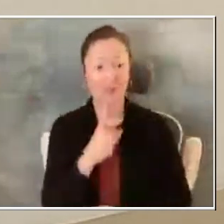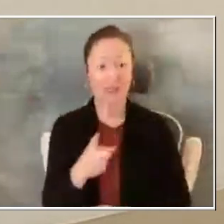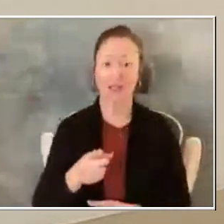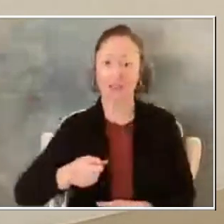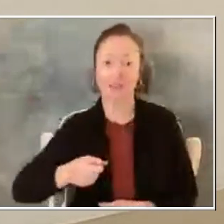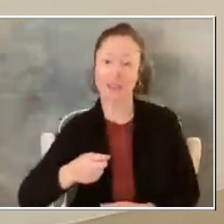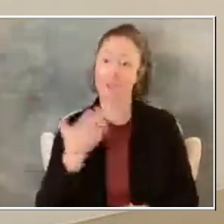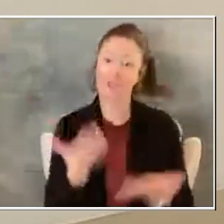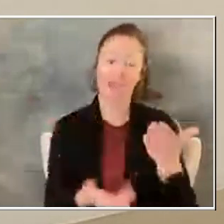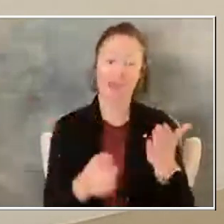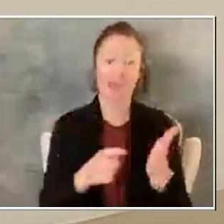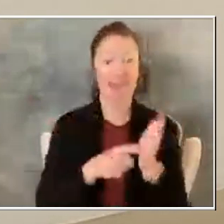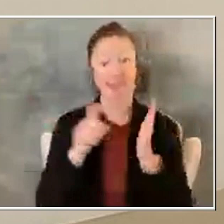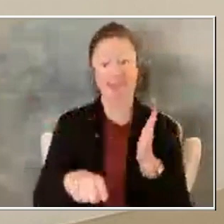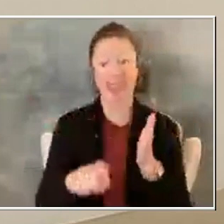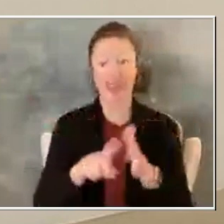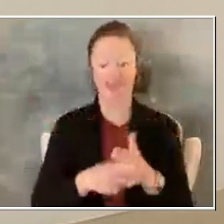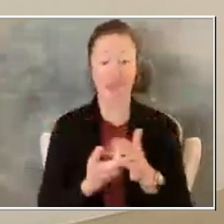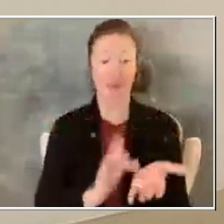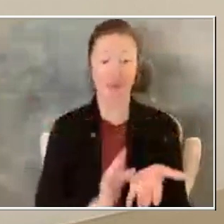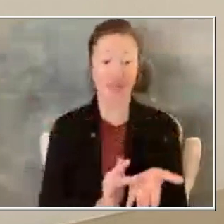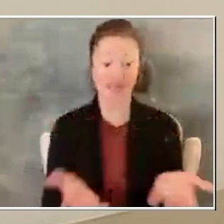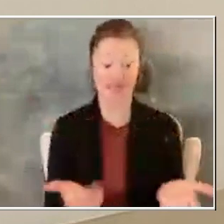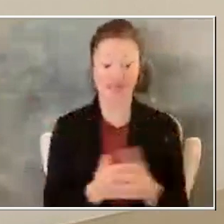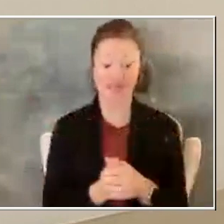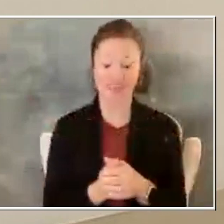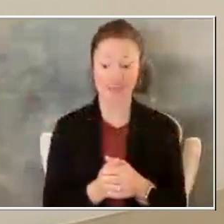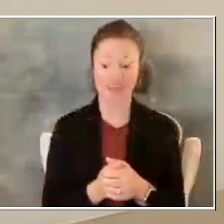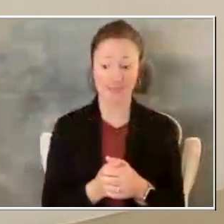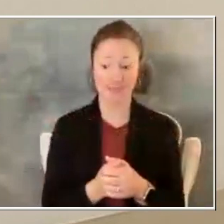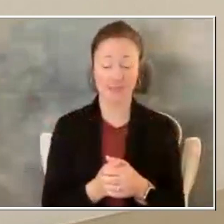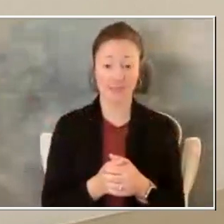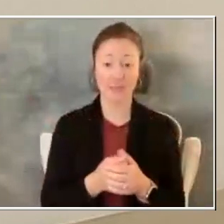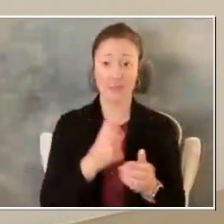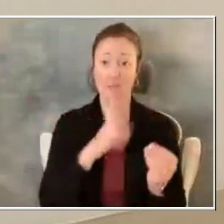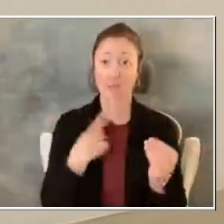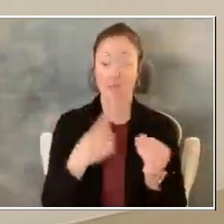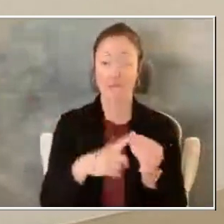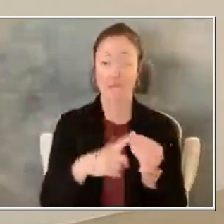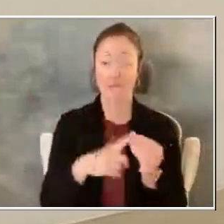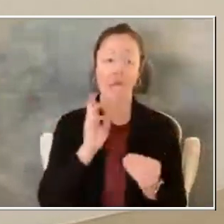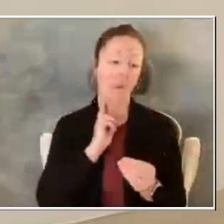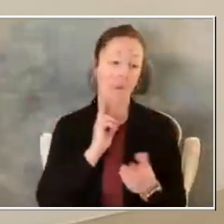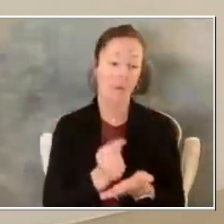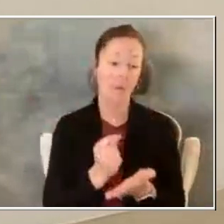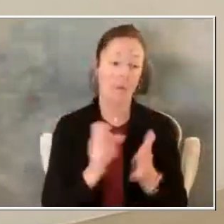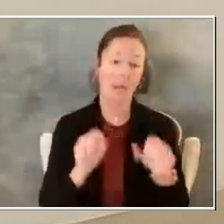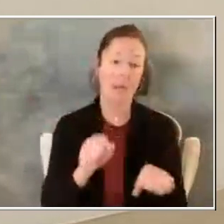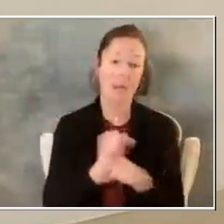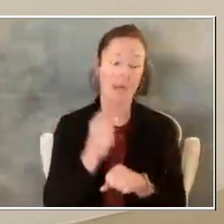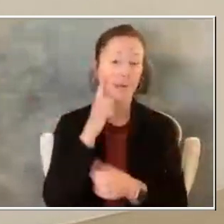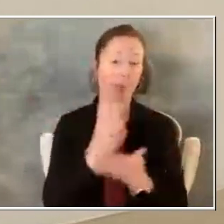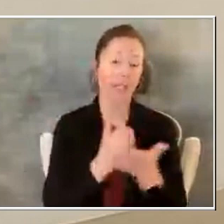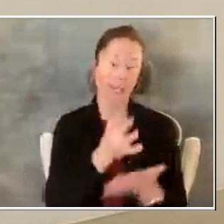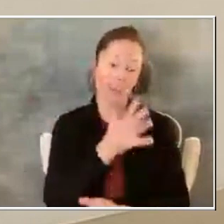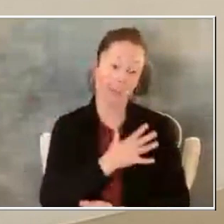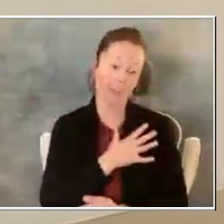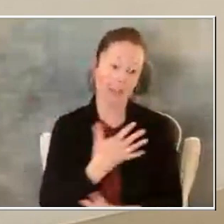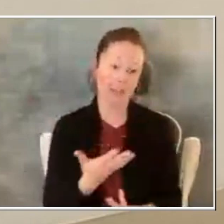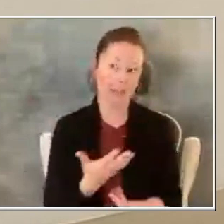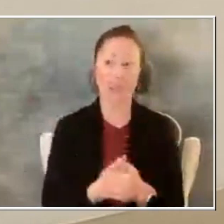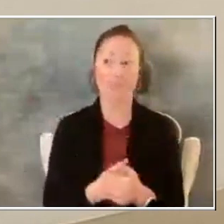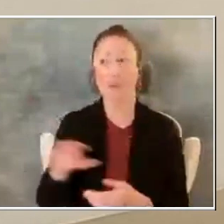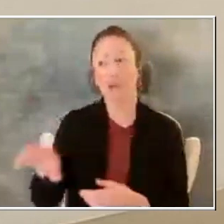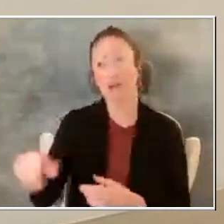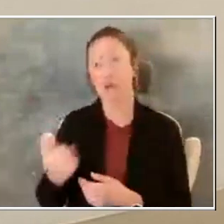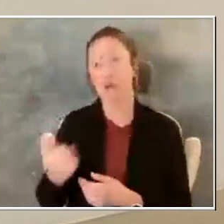to begin a medication. We can talk a little bit about hormone therapy, which can work for some women, and then other women, there are